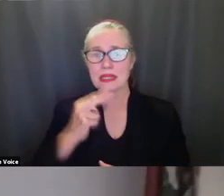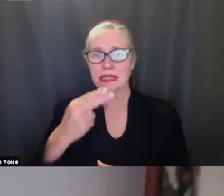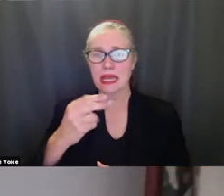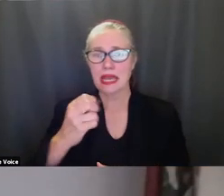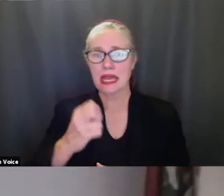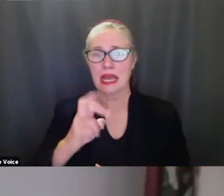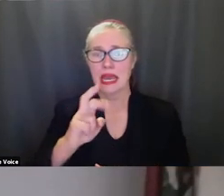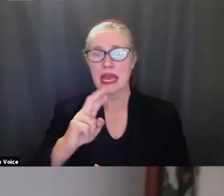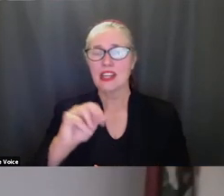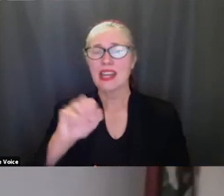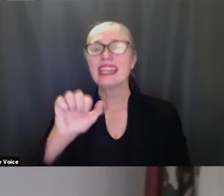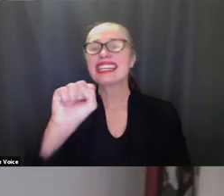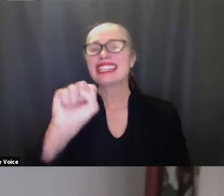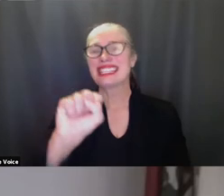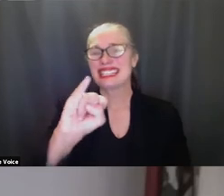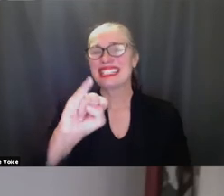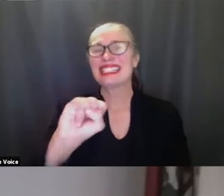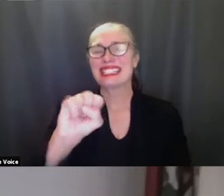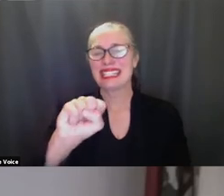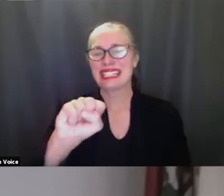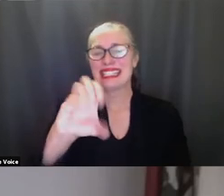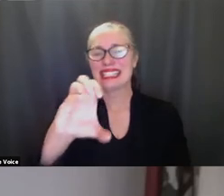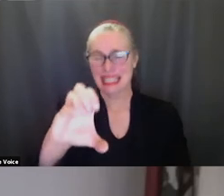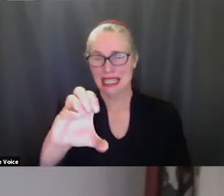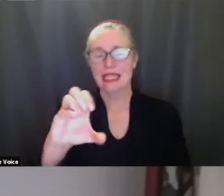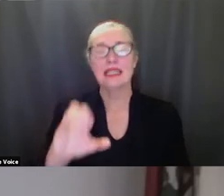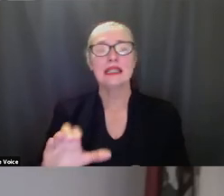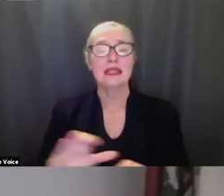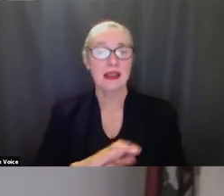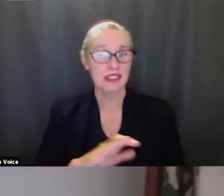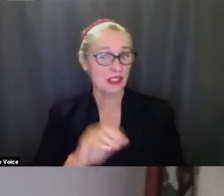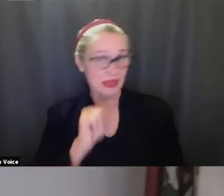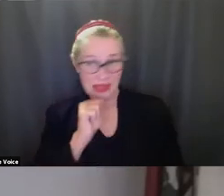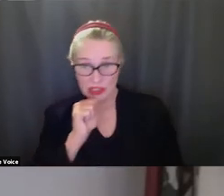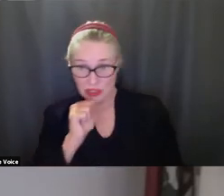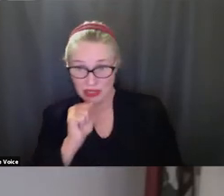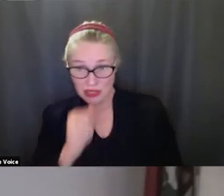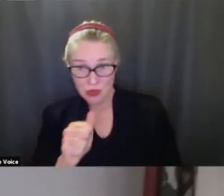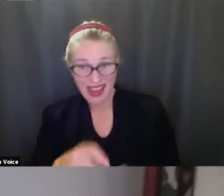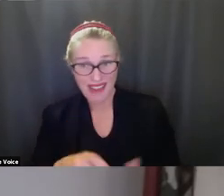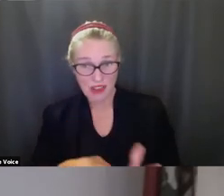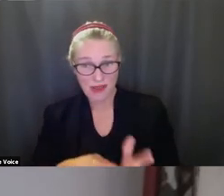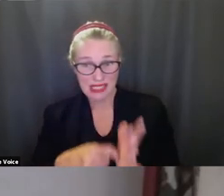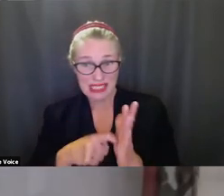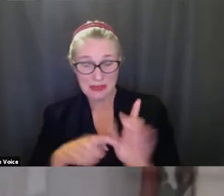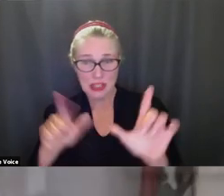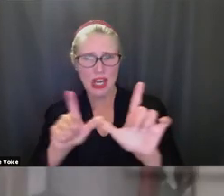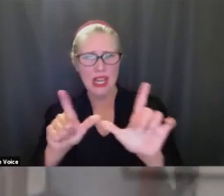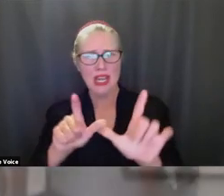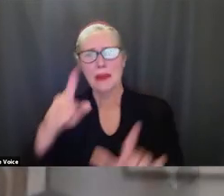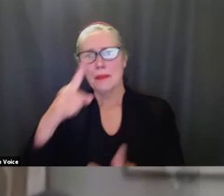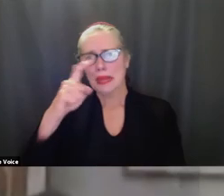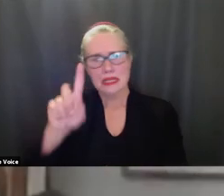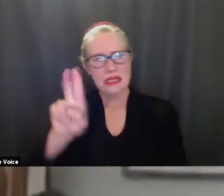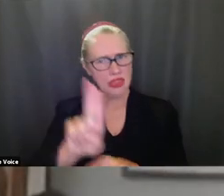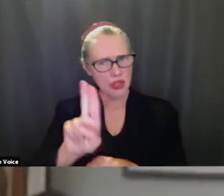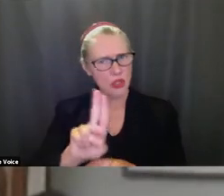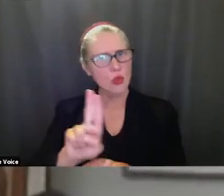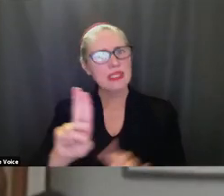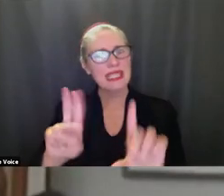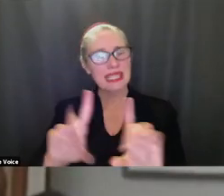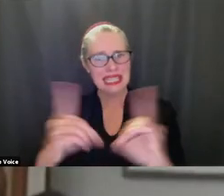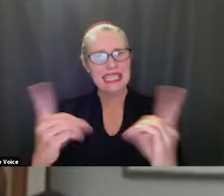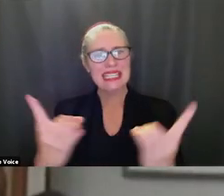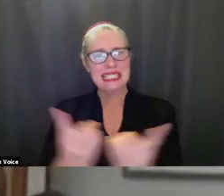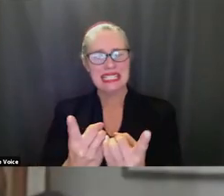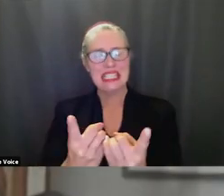insurance for us and they don't have to have a specialized to transport just a regular seat using their they're using district vehicles or their own